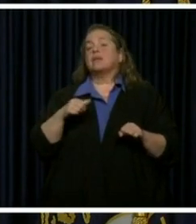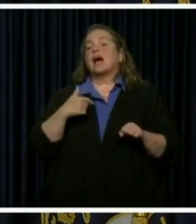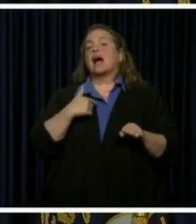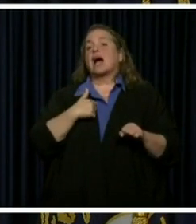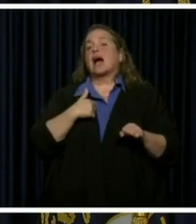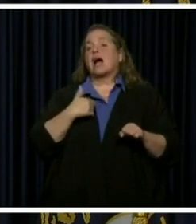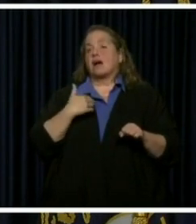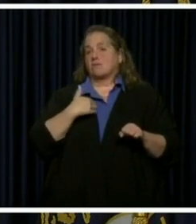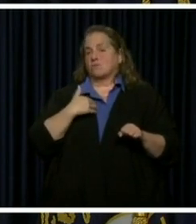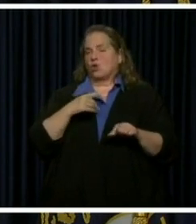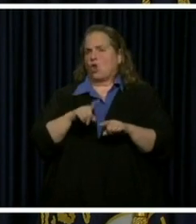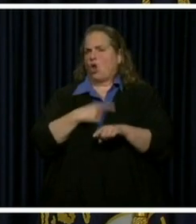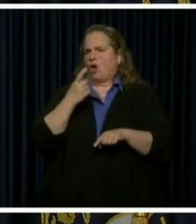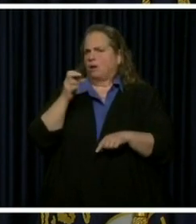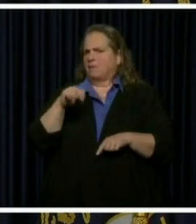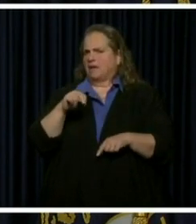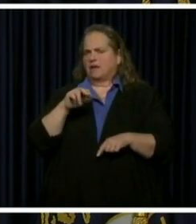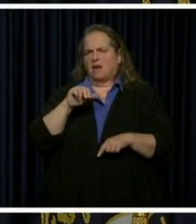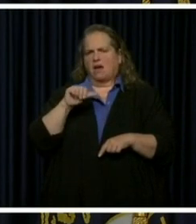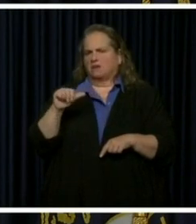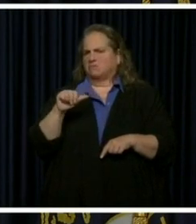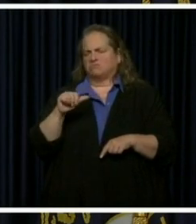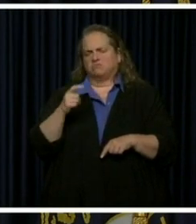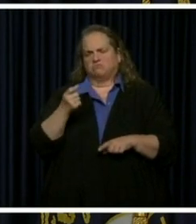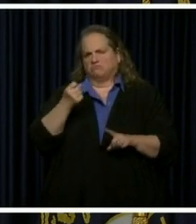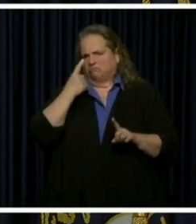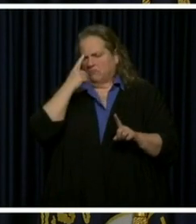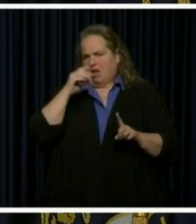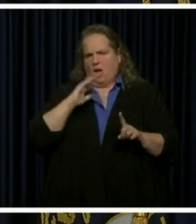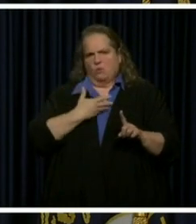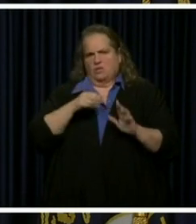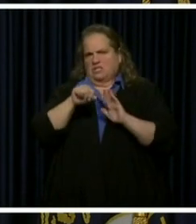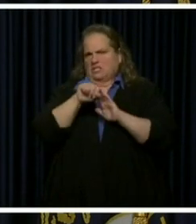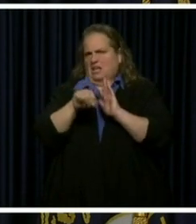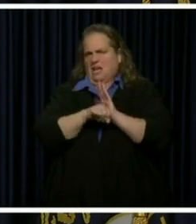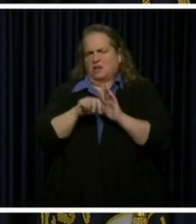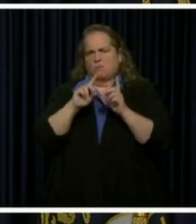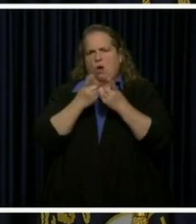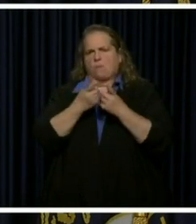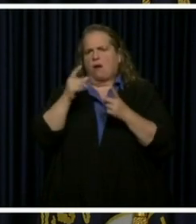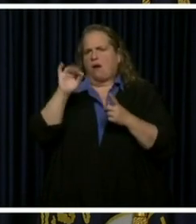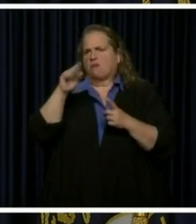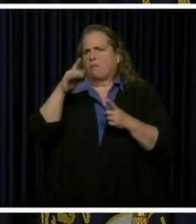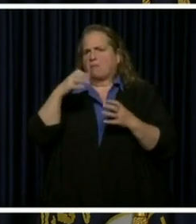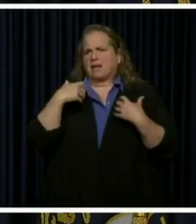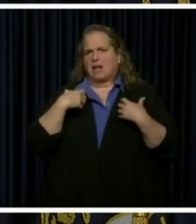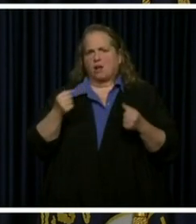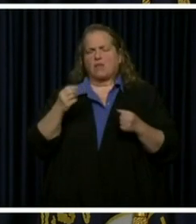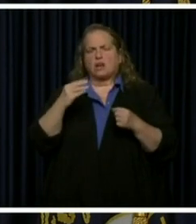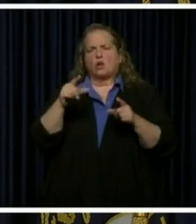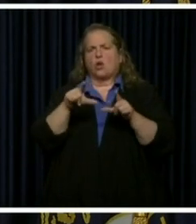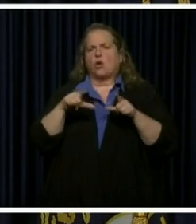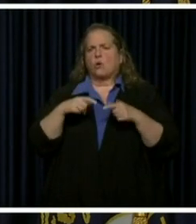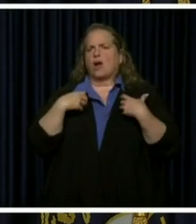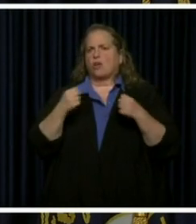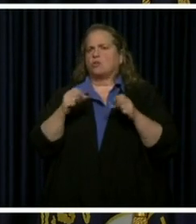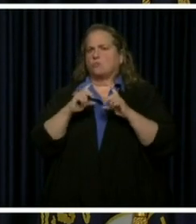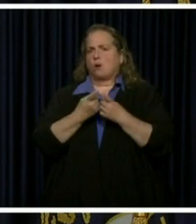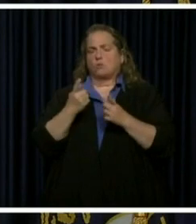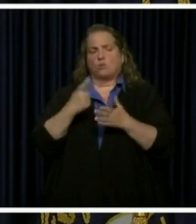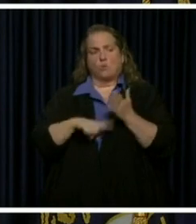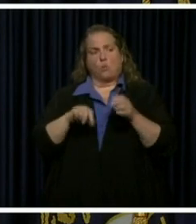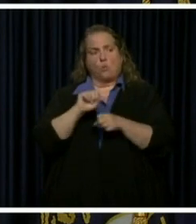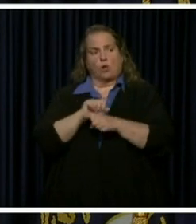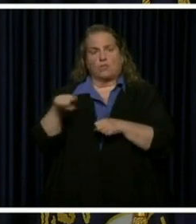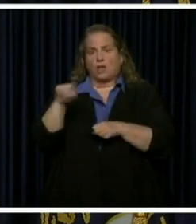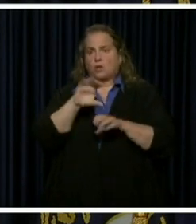I've long been an admirer of our State Department of Public Health and our local health departments and the work they do every day that